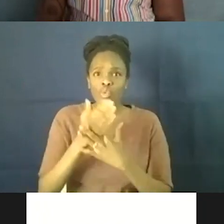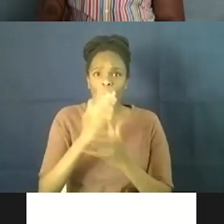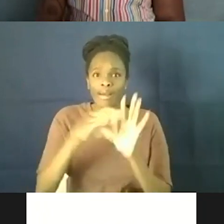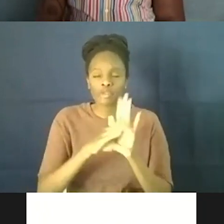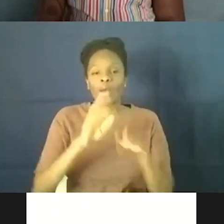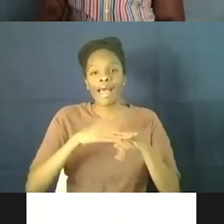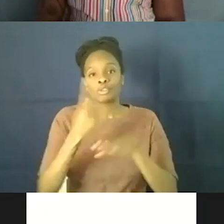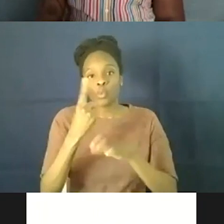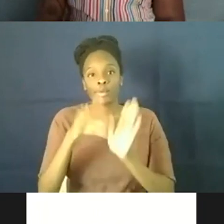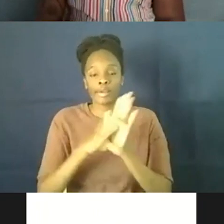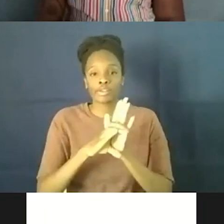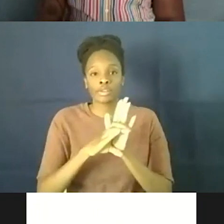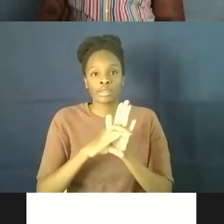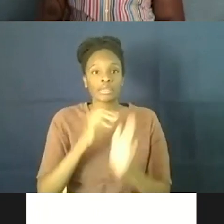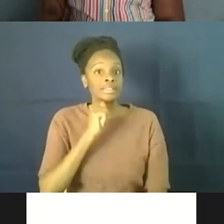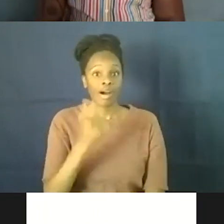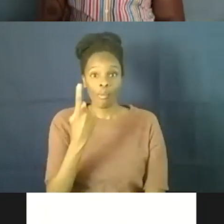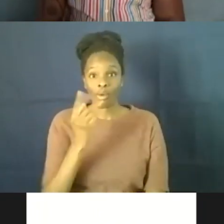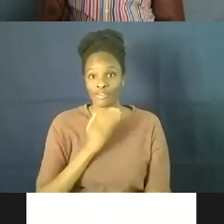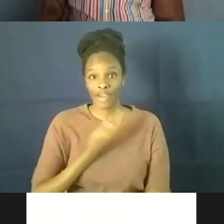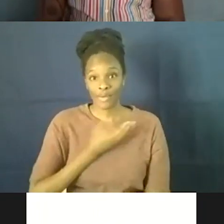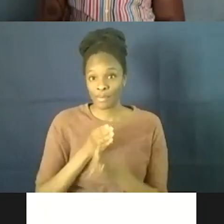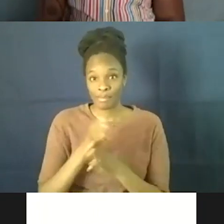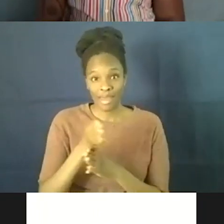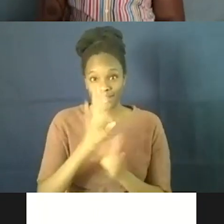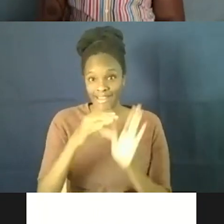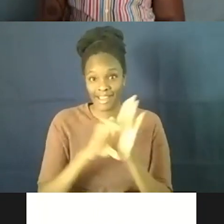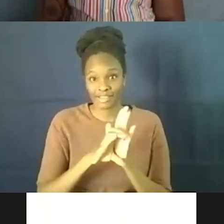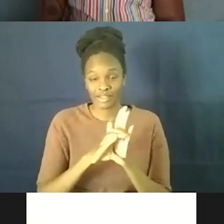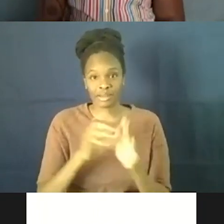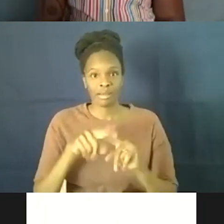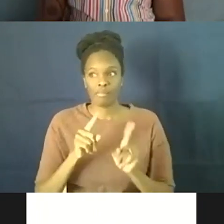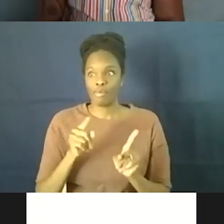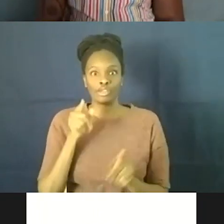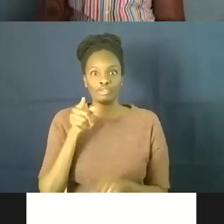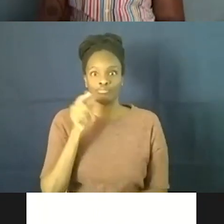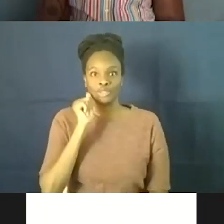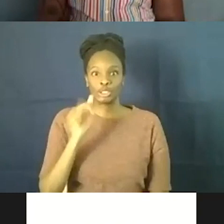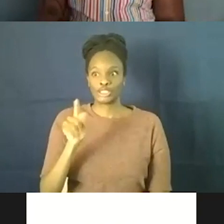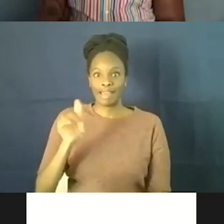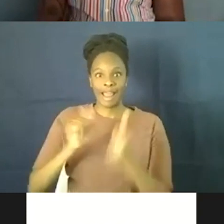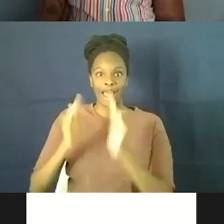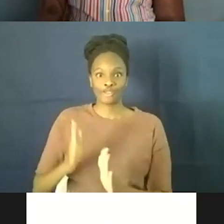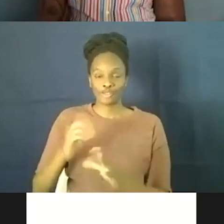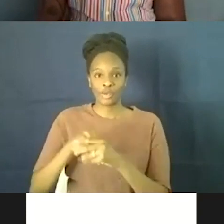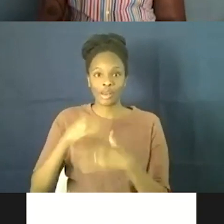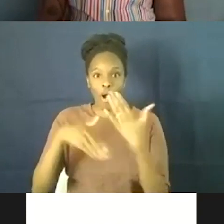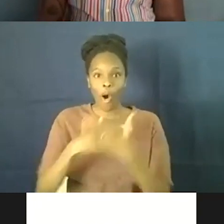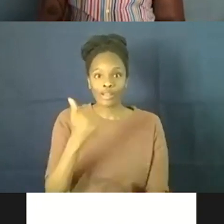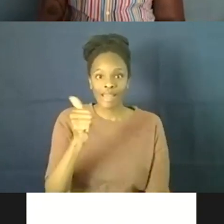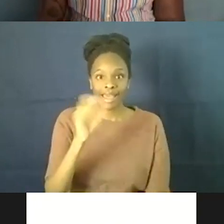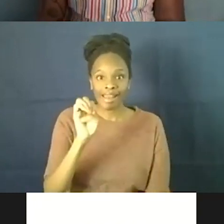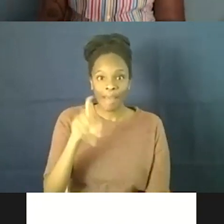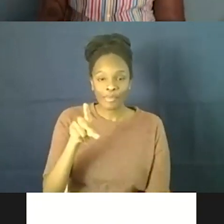the characters was not one of our main characters, but then she ended up being in, like, all 10 episodes, which was the Brooke character. I mean, she was